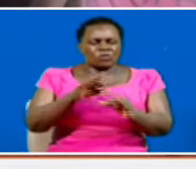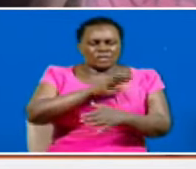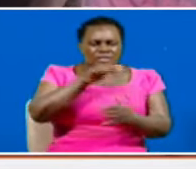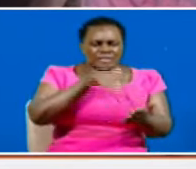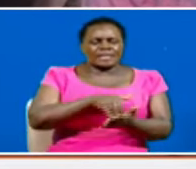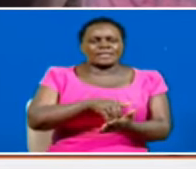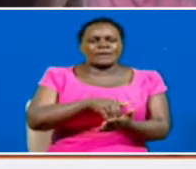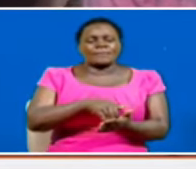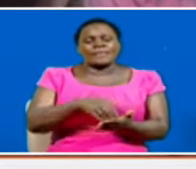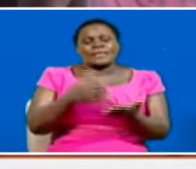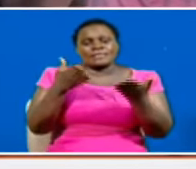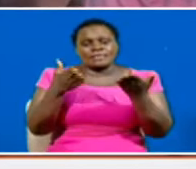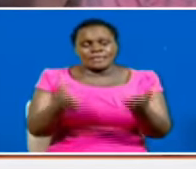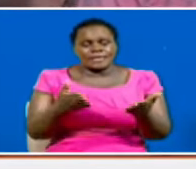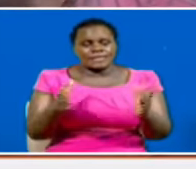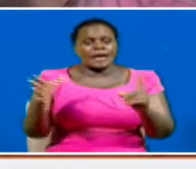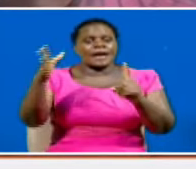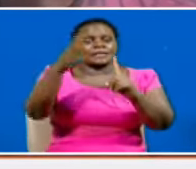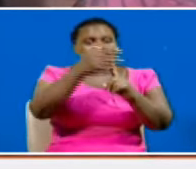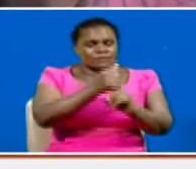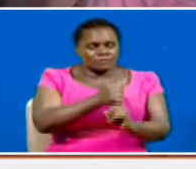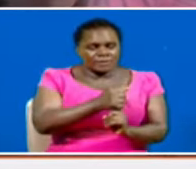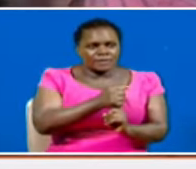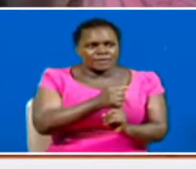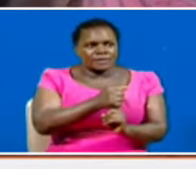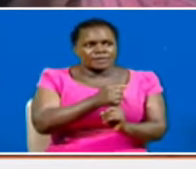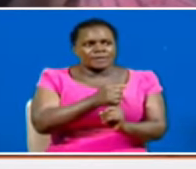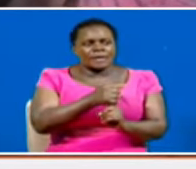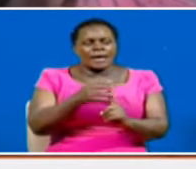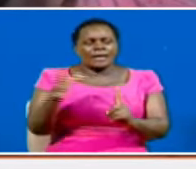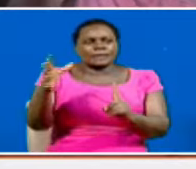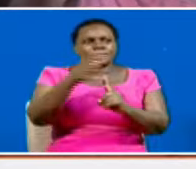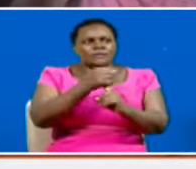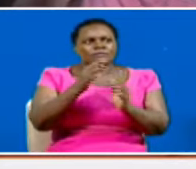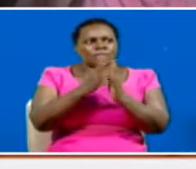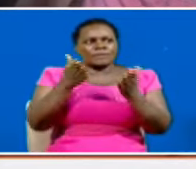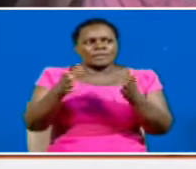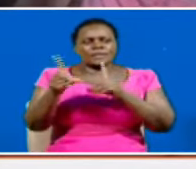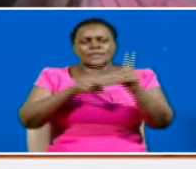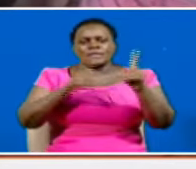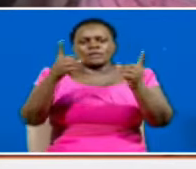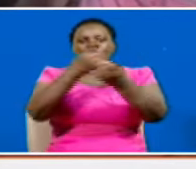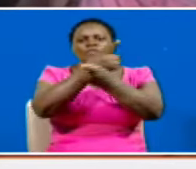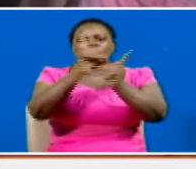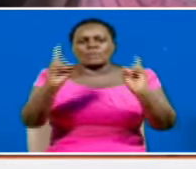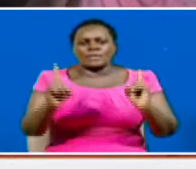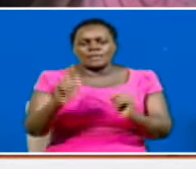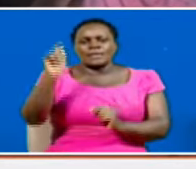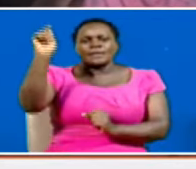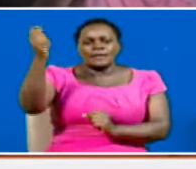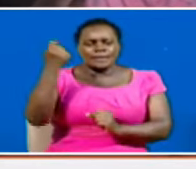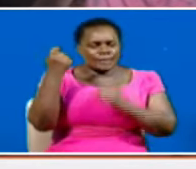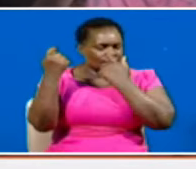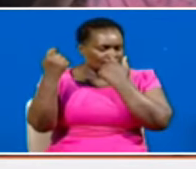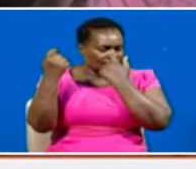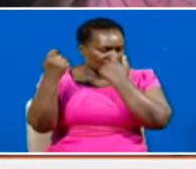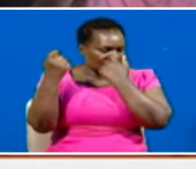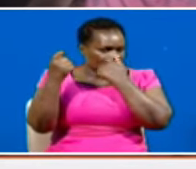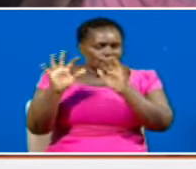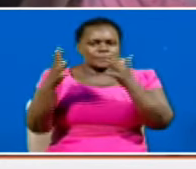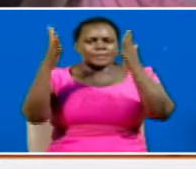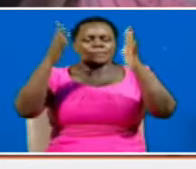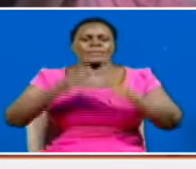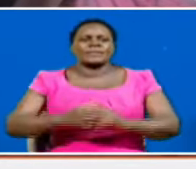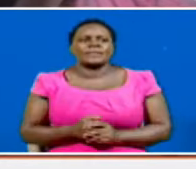yako. So this is an achievement and a milestone in the journey of democracy of Kenya that should be